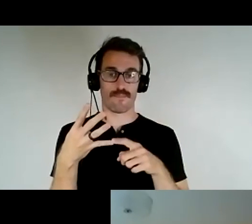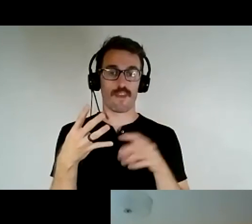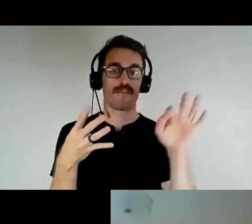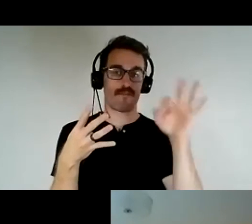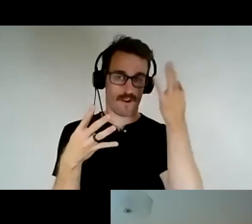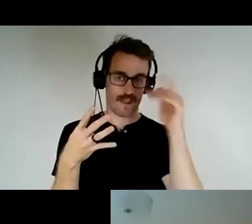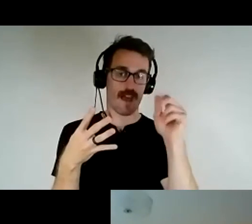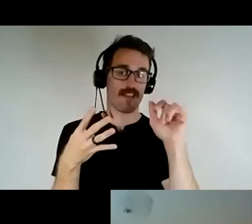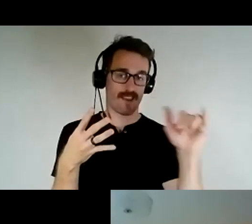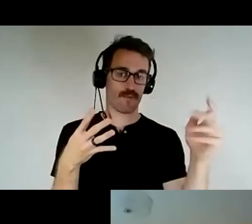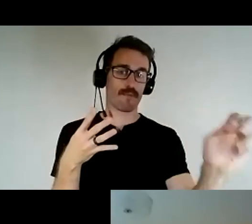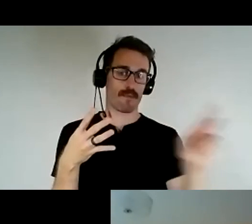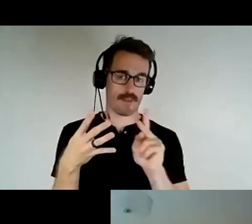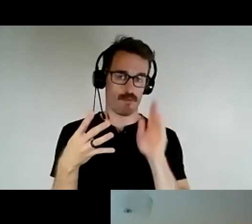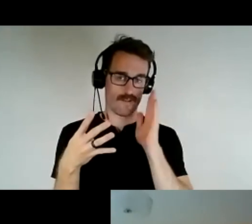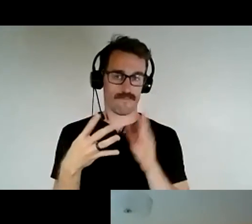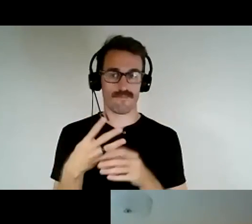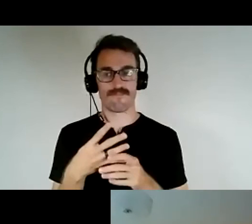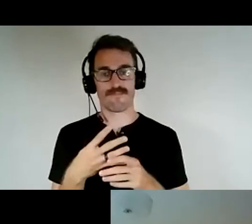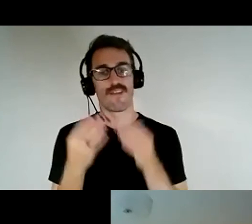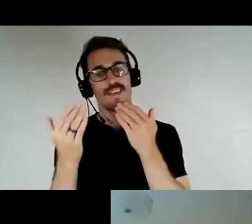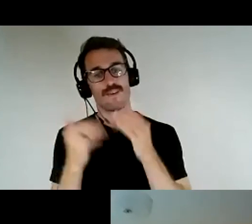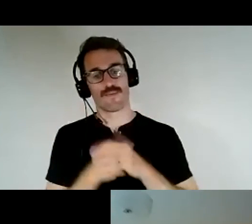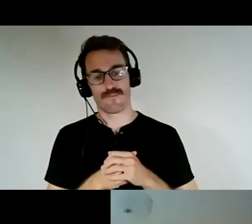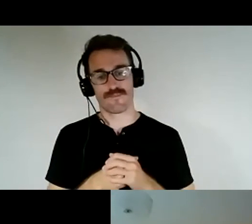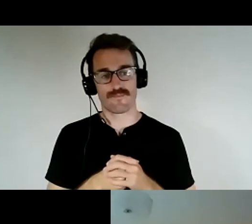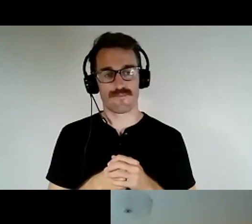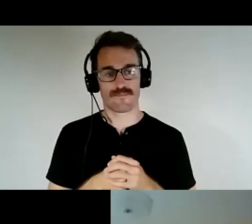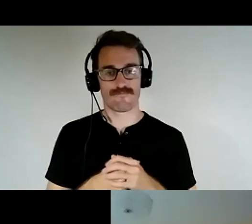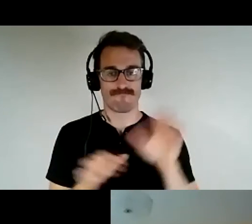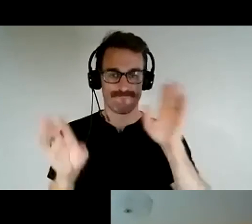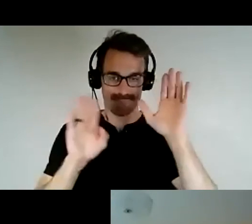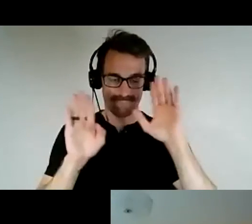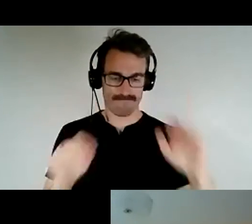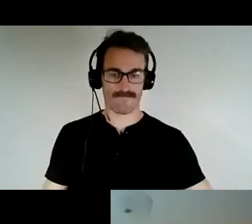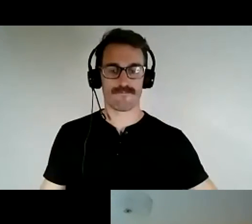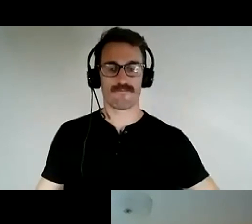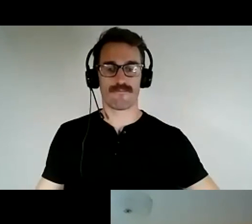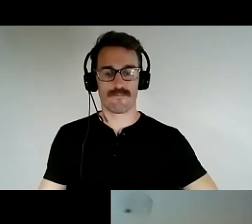back. Thank you. Okay. Bye, everyone. Bye, everyone.